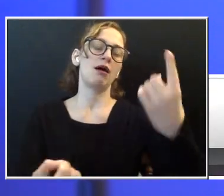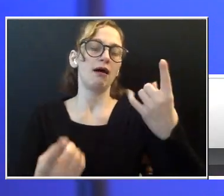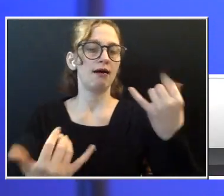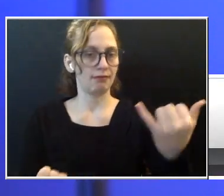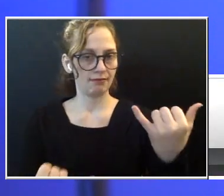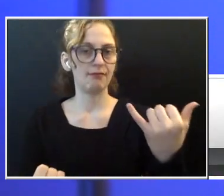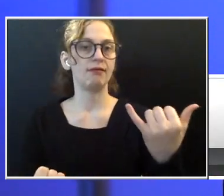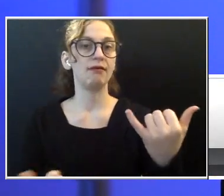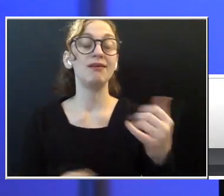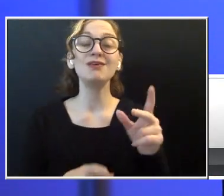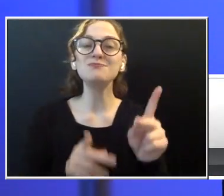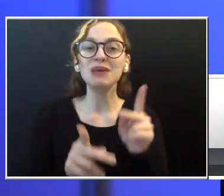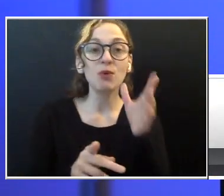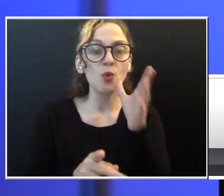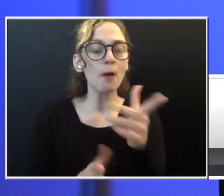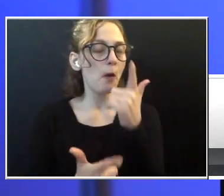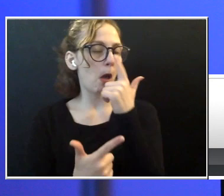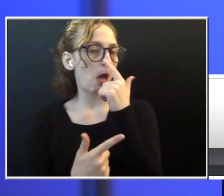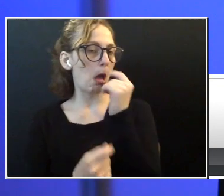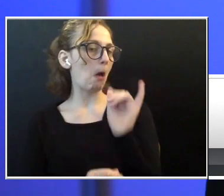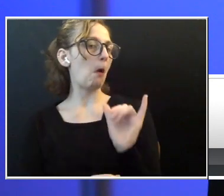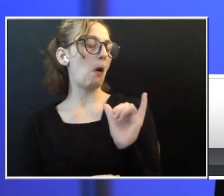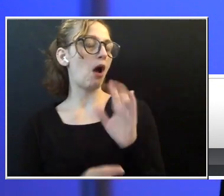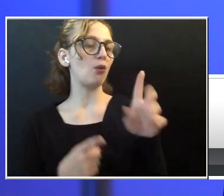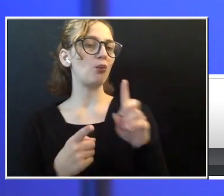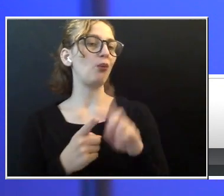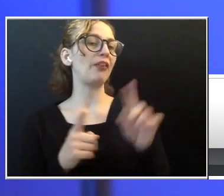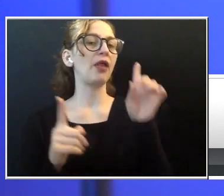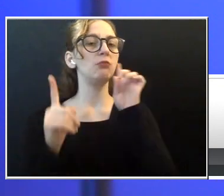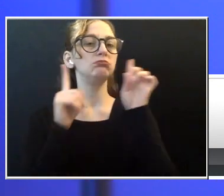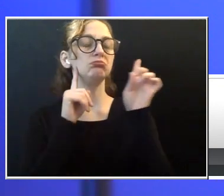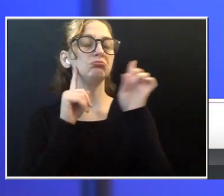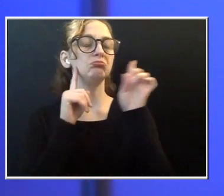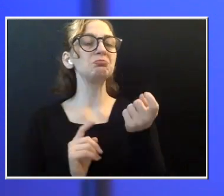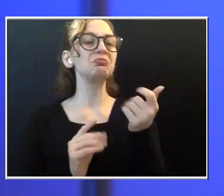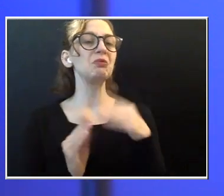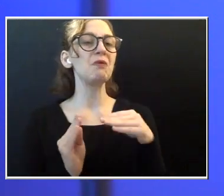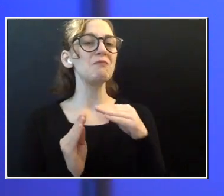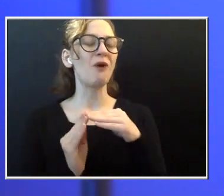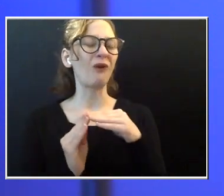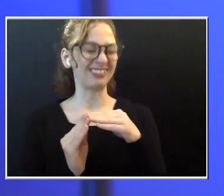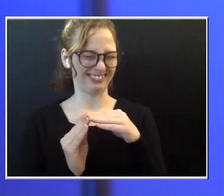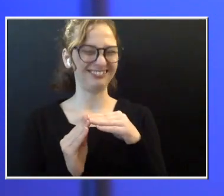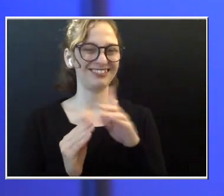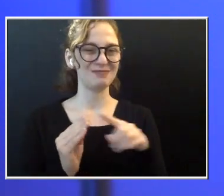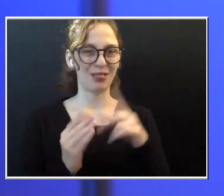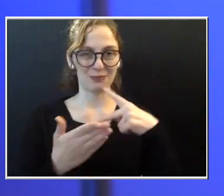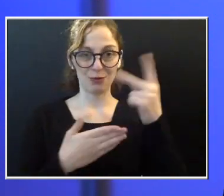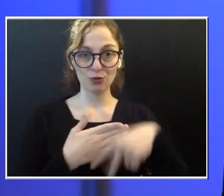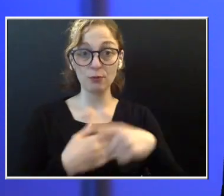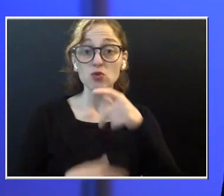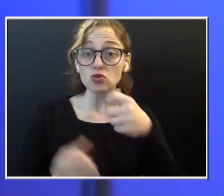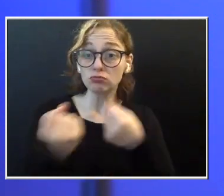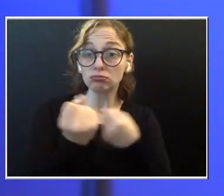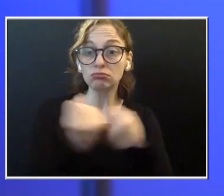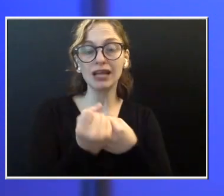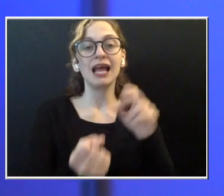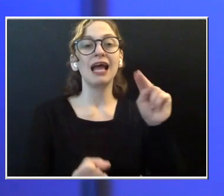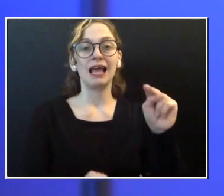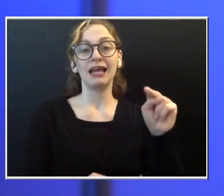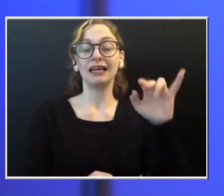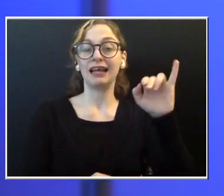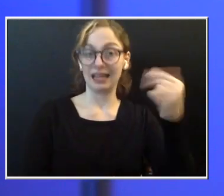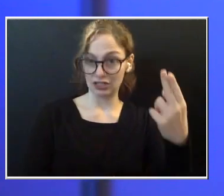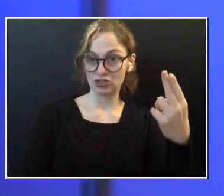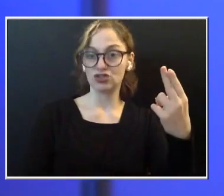be very interested once they hear just a little bit more about this program. It's sponsored by the National Institutes of Health, the NIH.